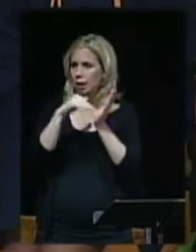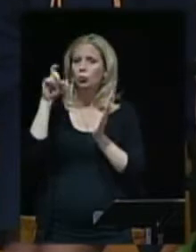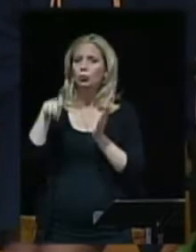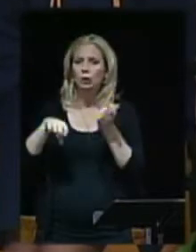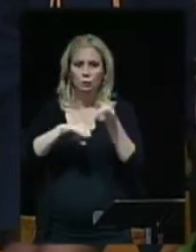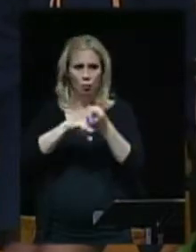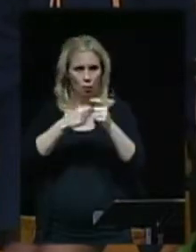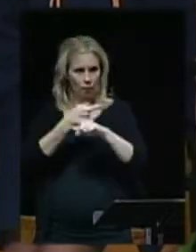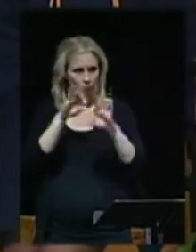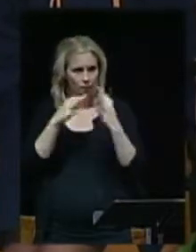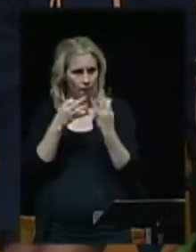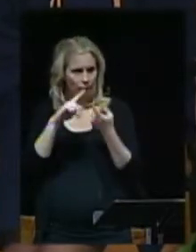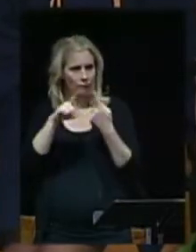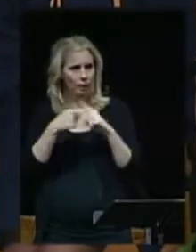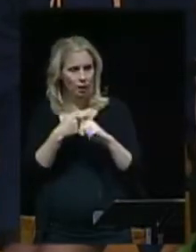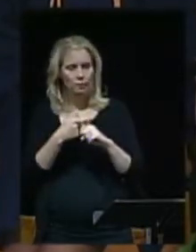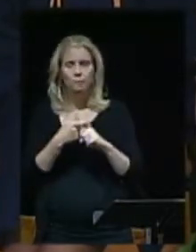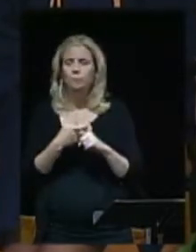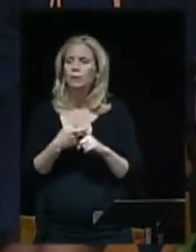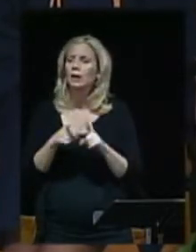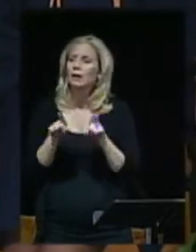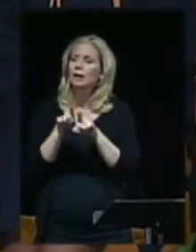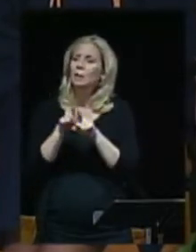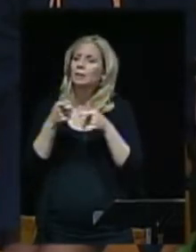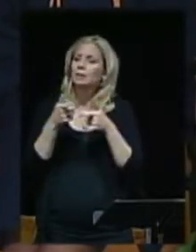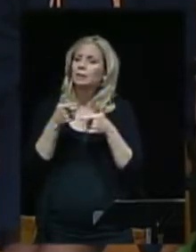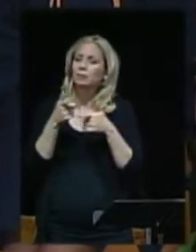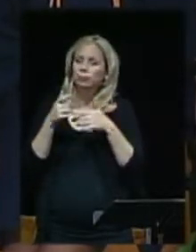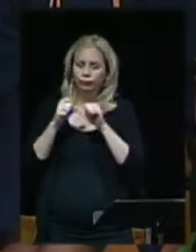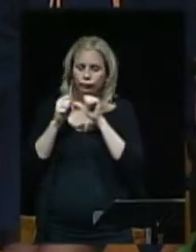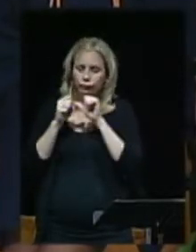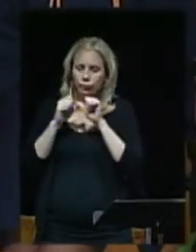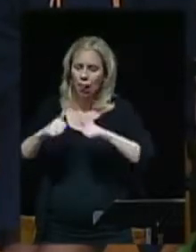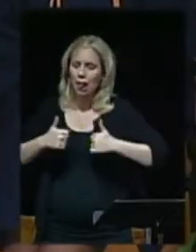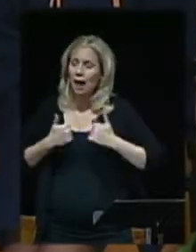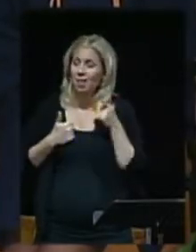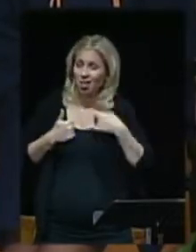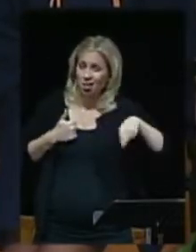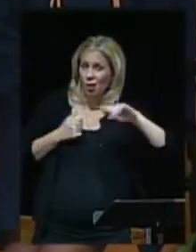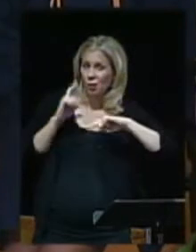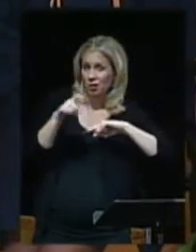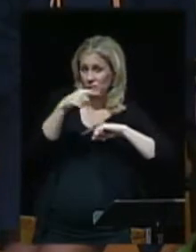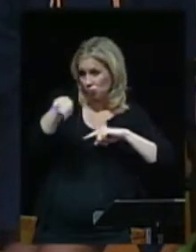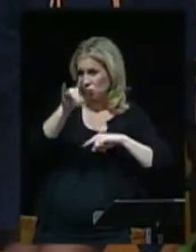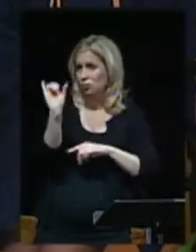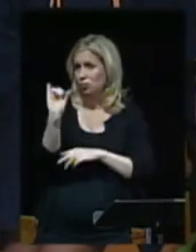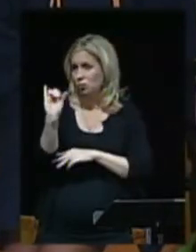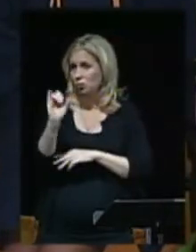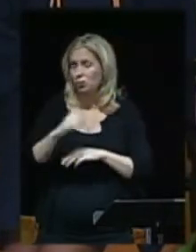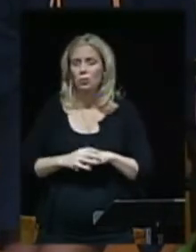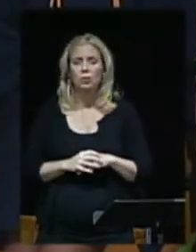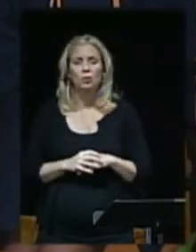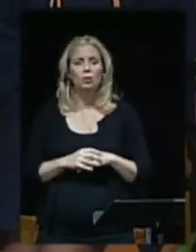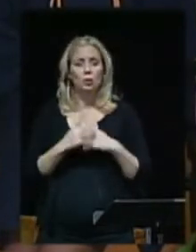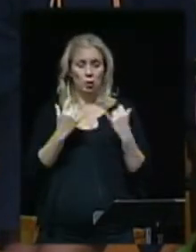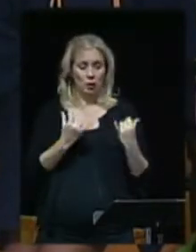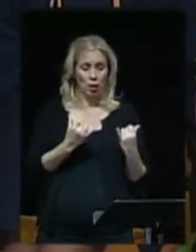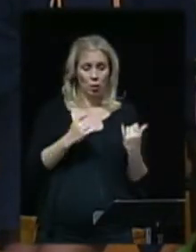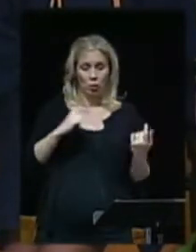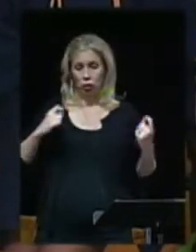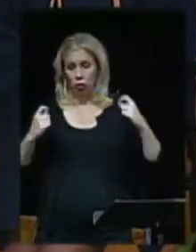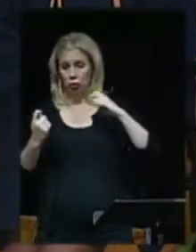support. Conversely, as you walk through life, they will need you. As you transition from the youthful state in which you now exist, you will become